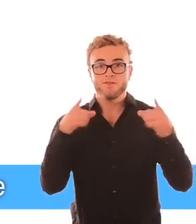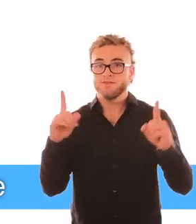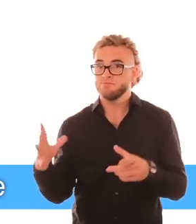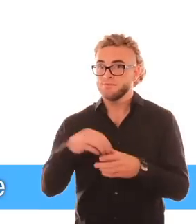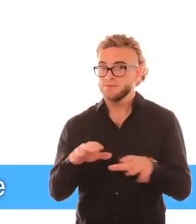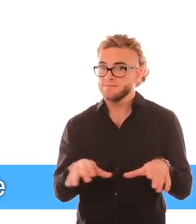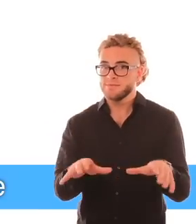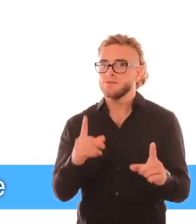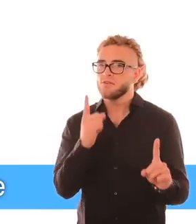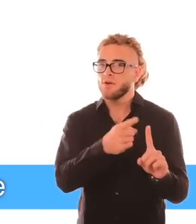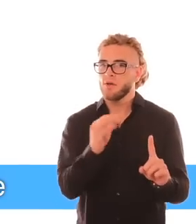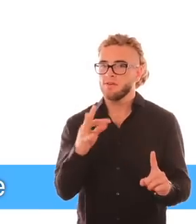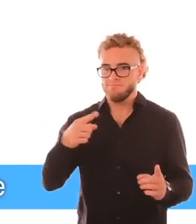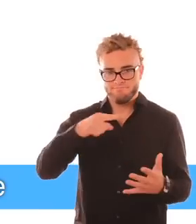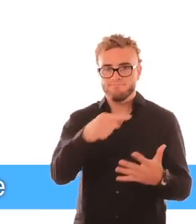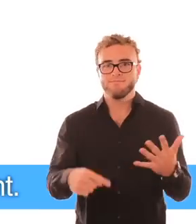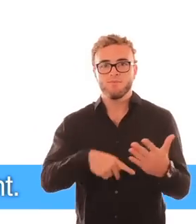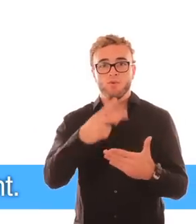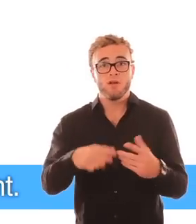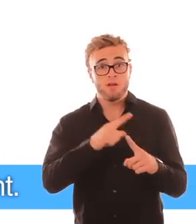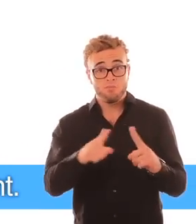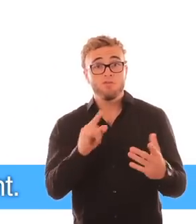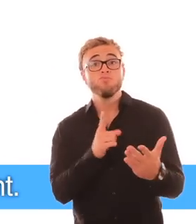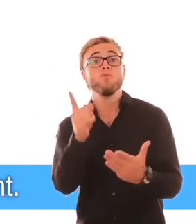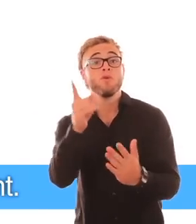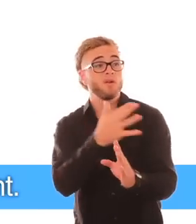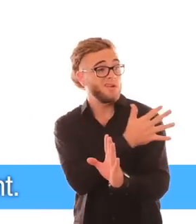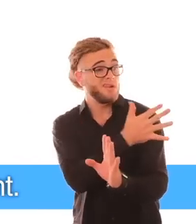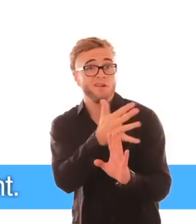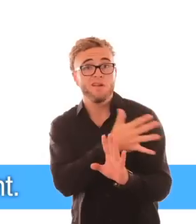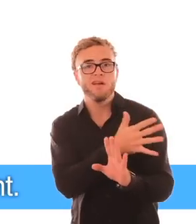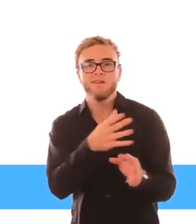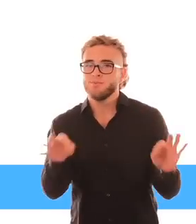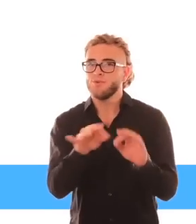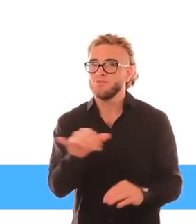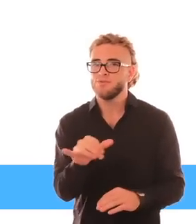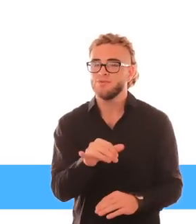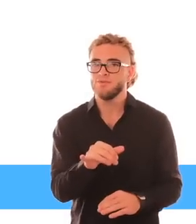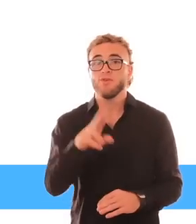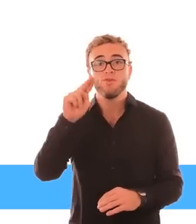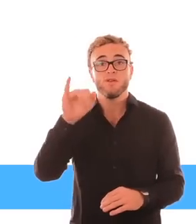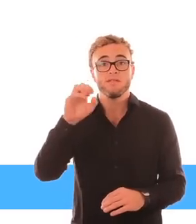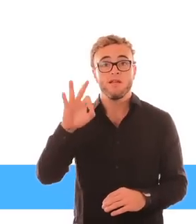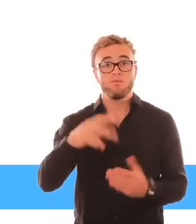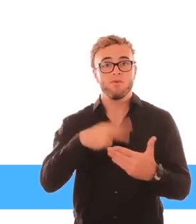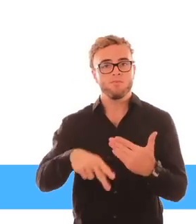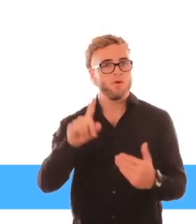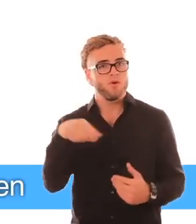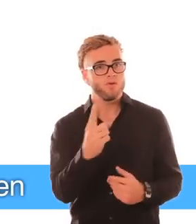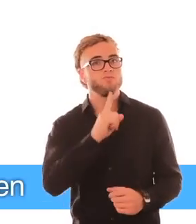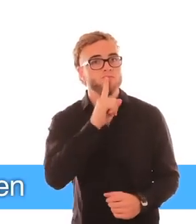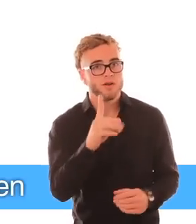Achieving participation is the goal of these programs, but the journey is just as important. UNICEF's programs will only be truly inclusive if they